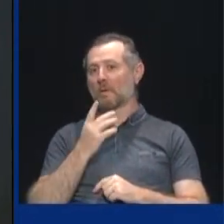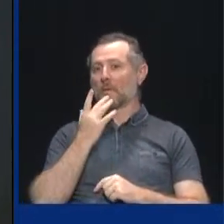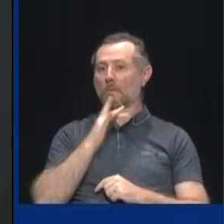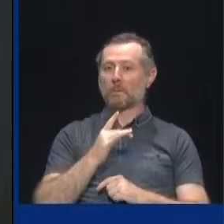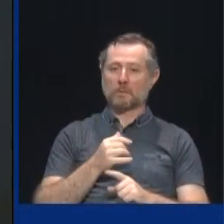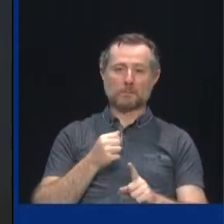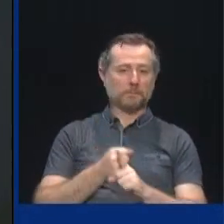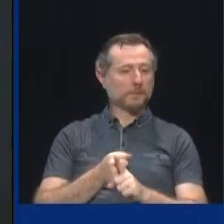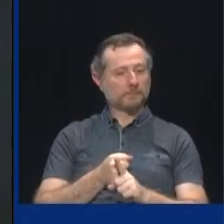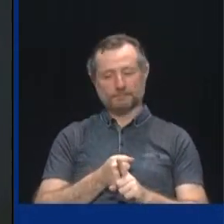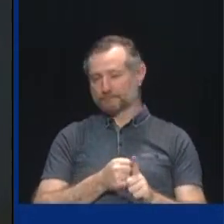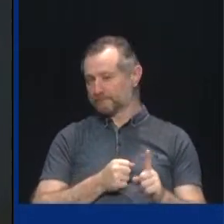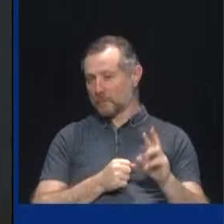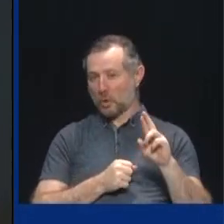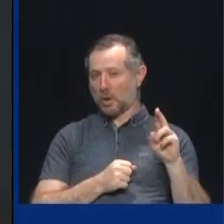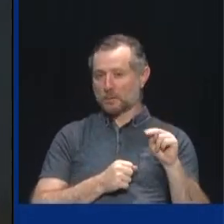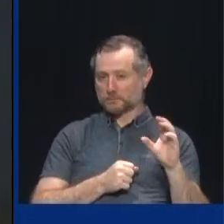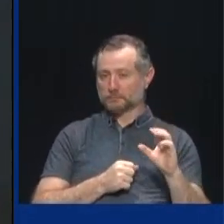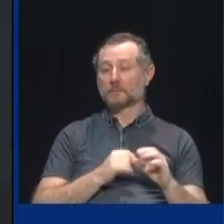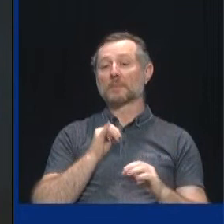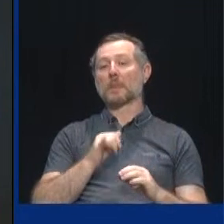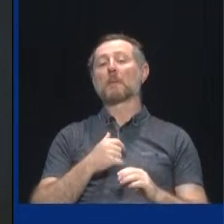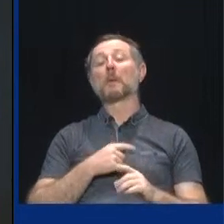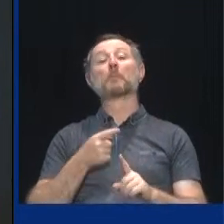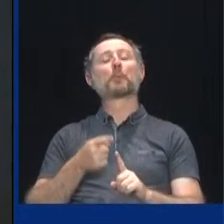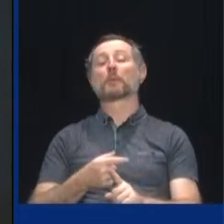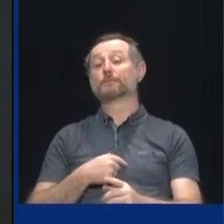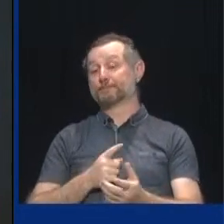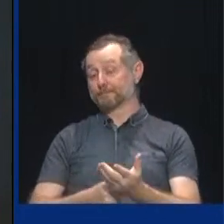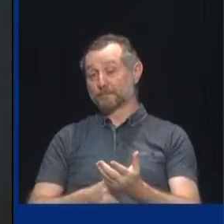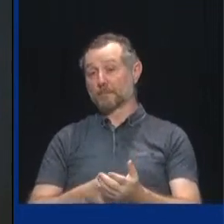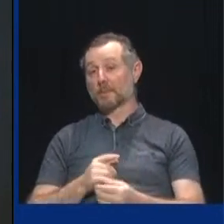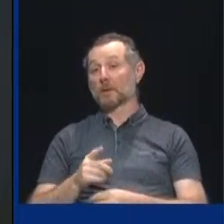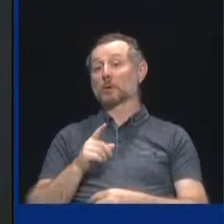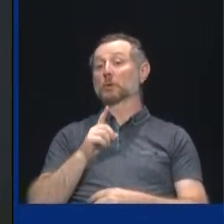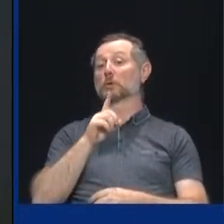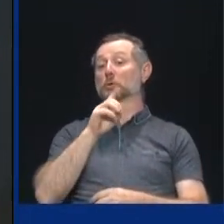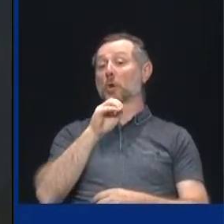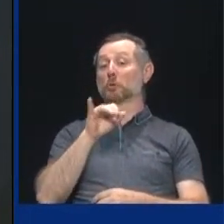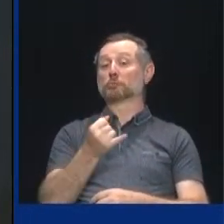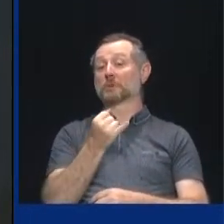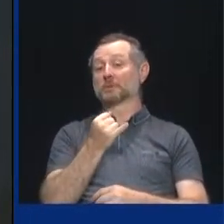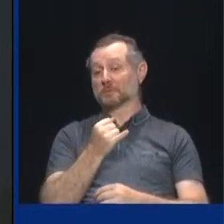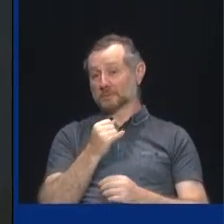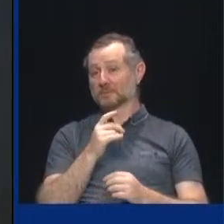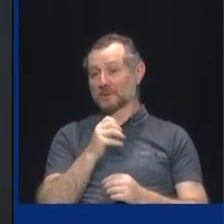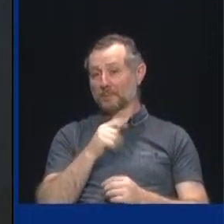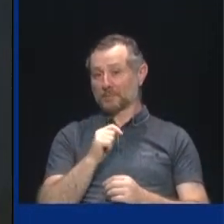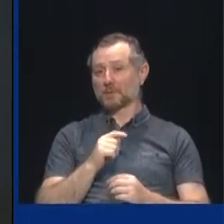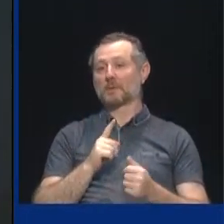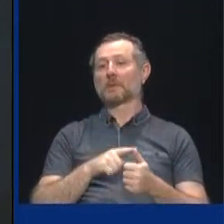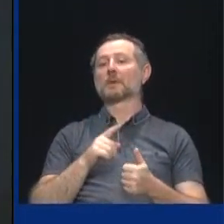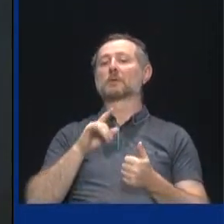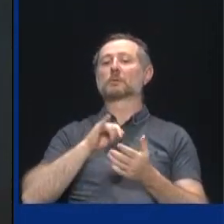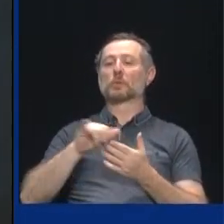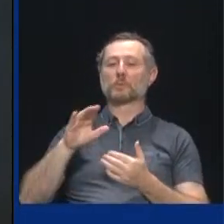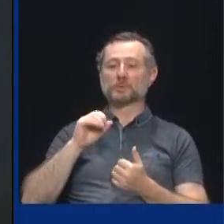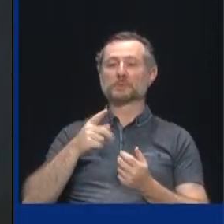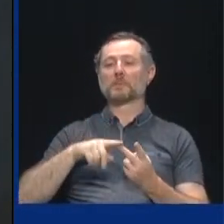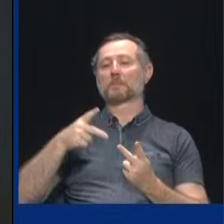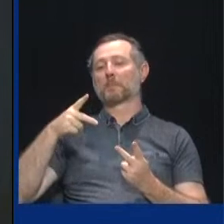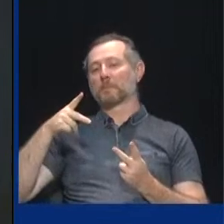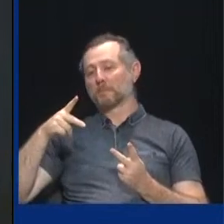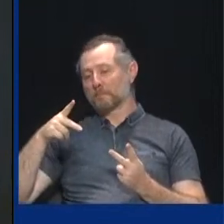of Justice announced an investigation, New York, Michigan, Pennsylvania, New Jersey, 4 Democratic